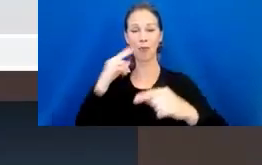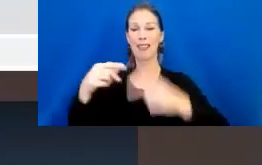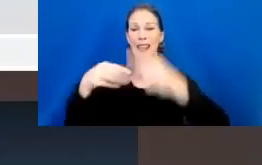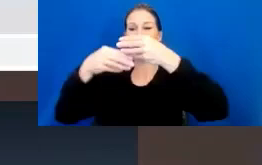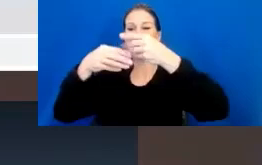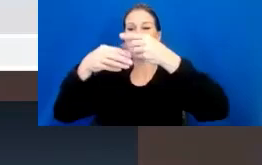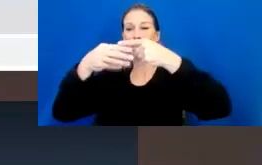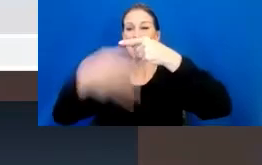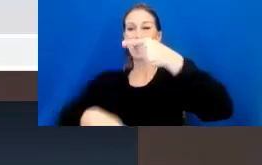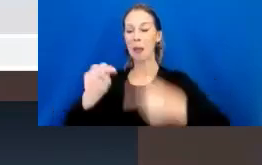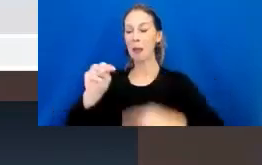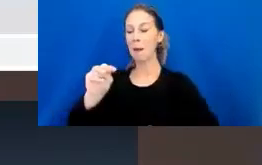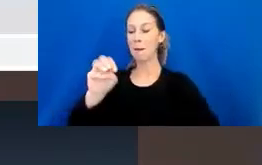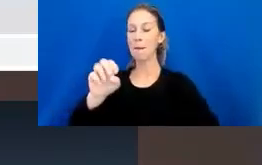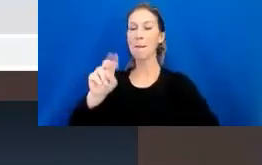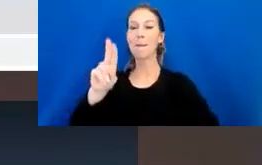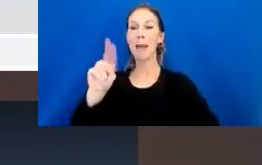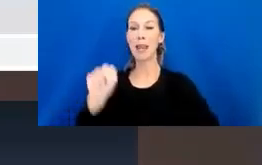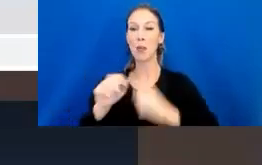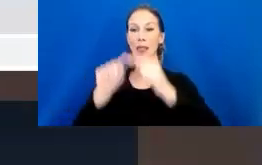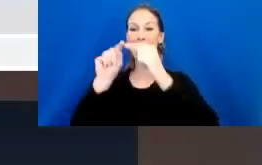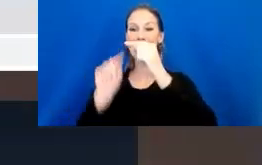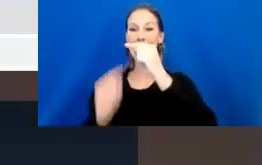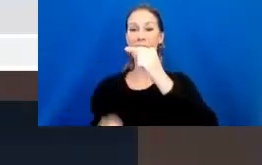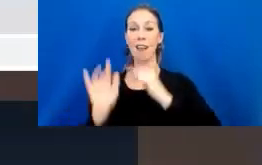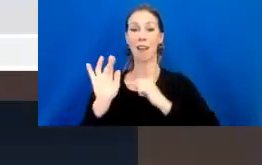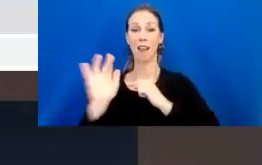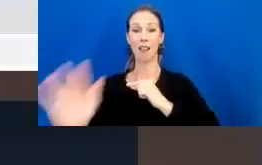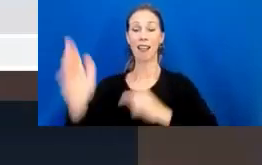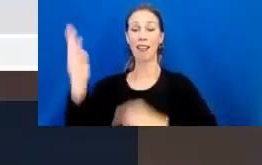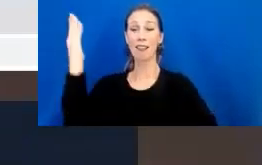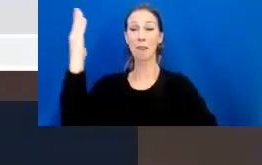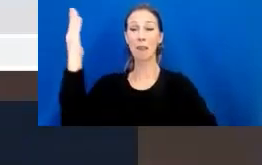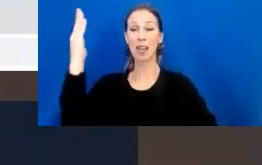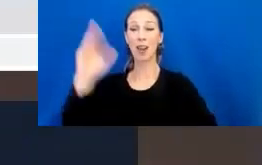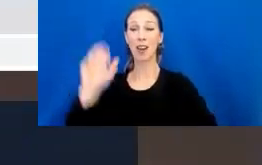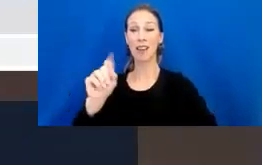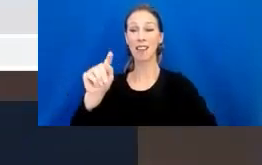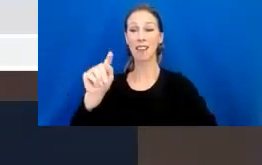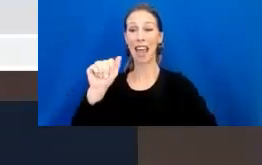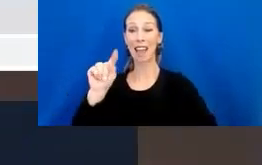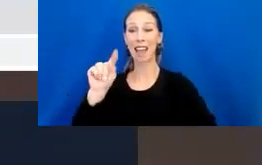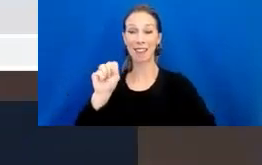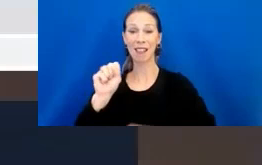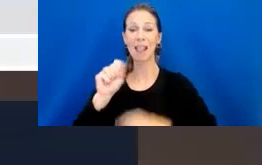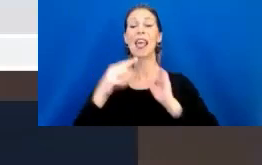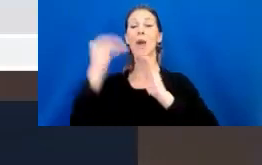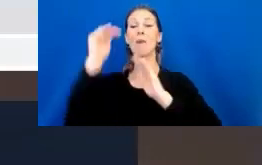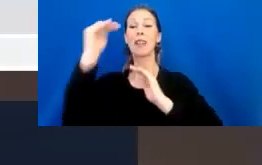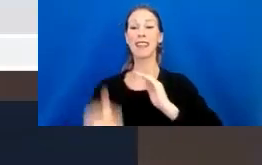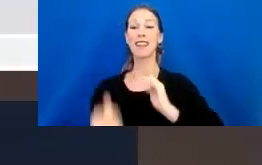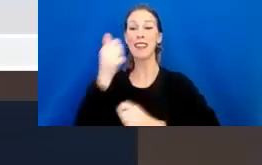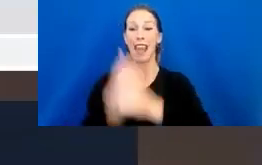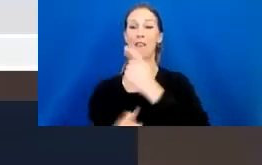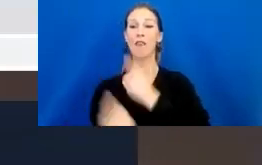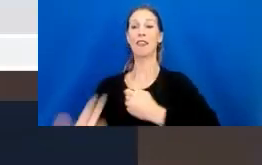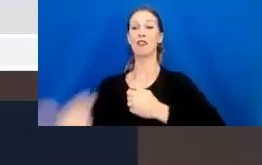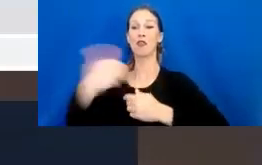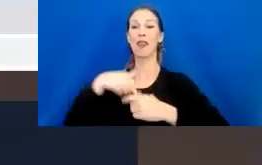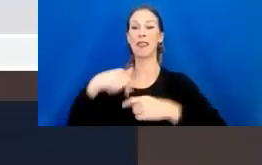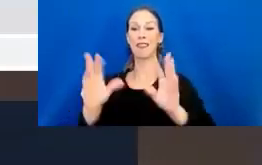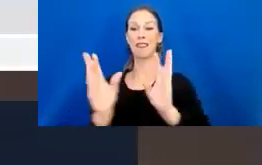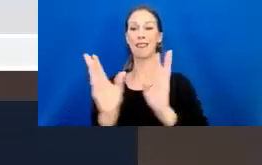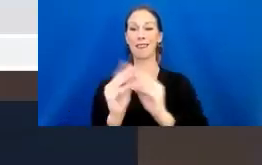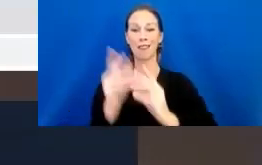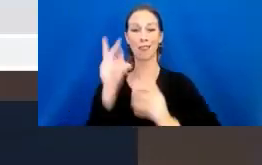dots. Clicking on the option that reads speaker stats will list everybody that's currently in that session. So here you can see